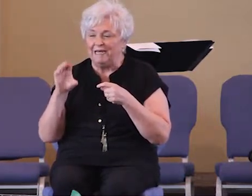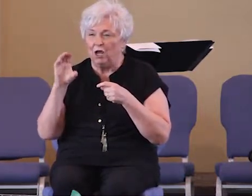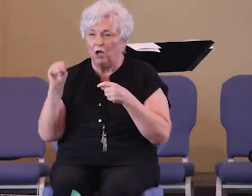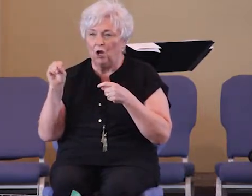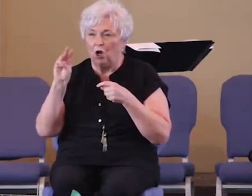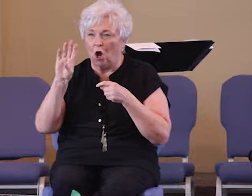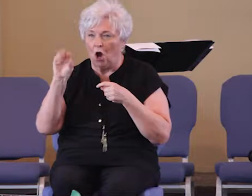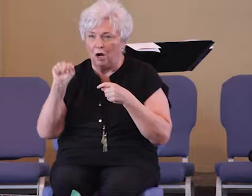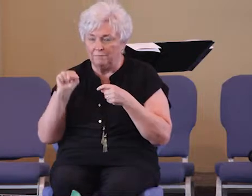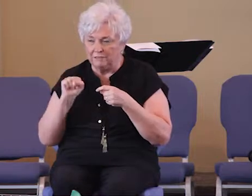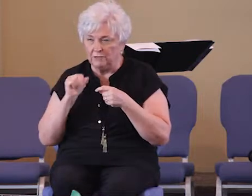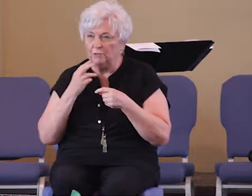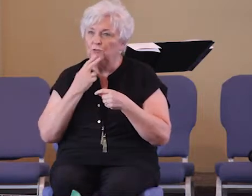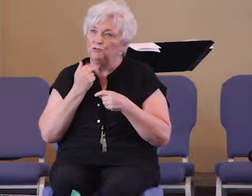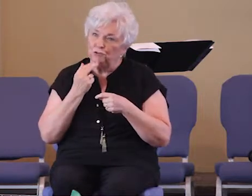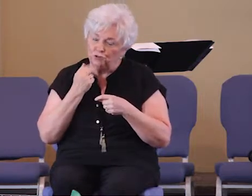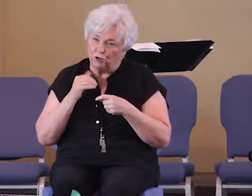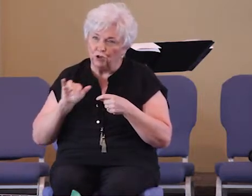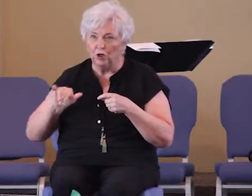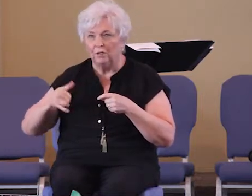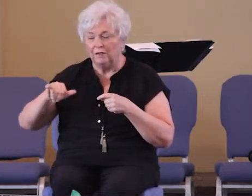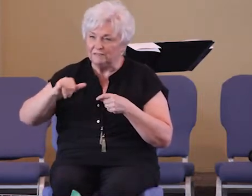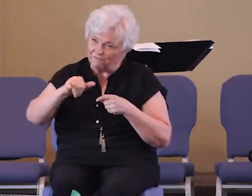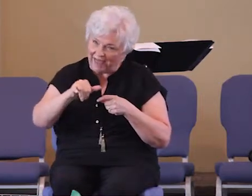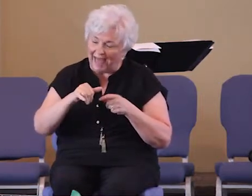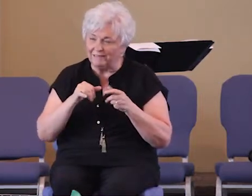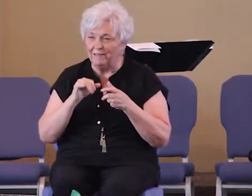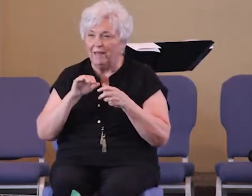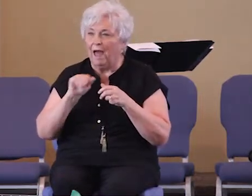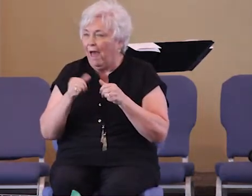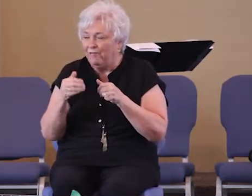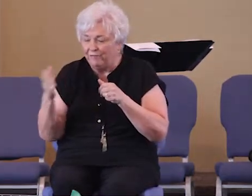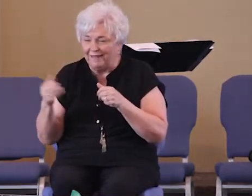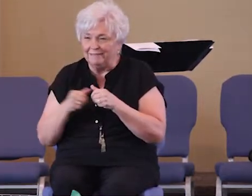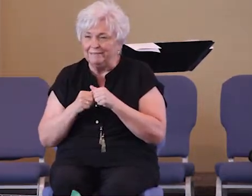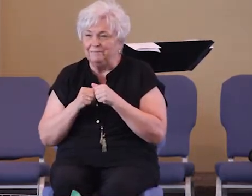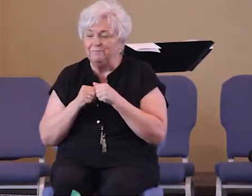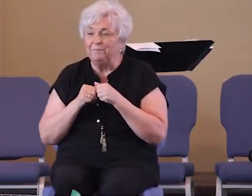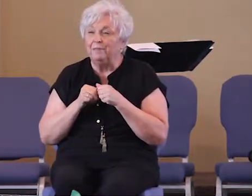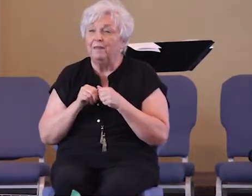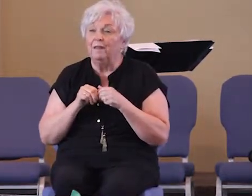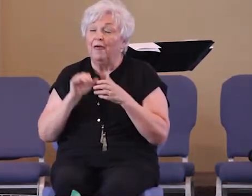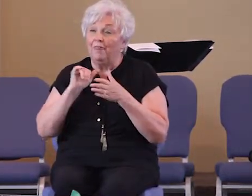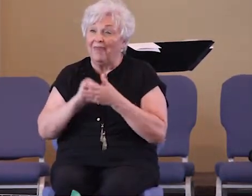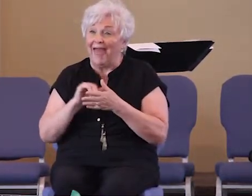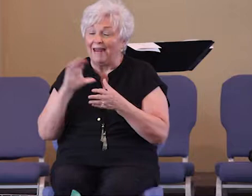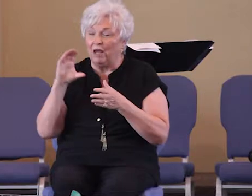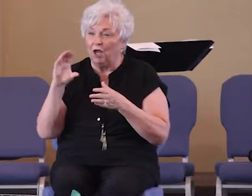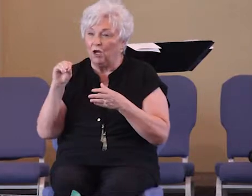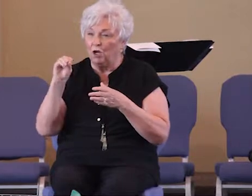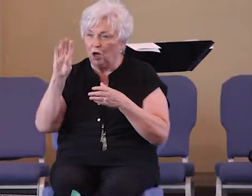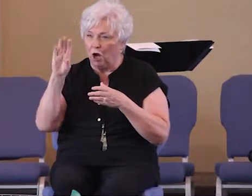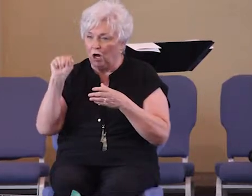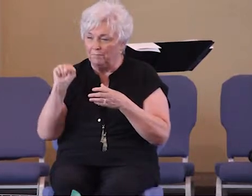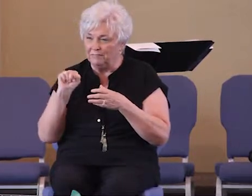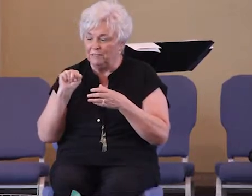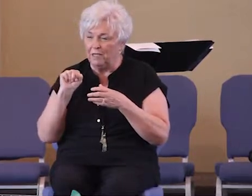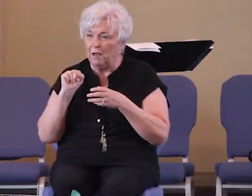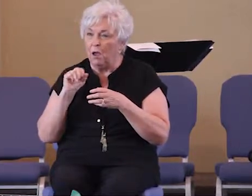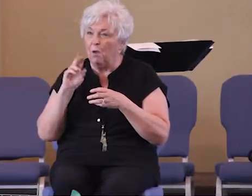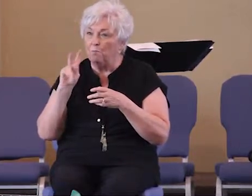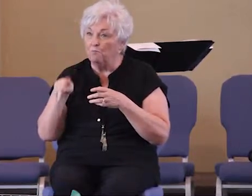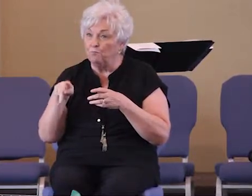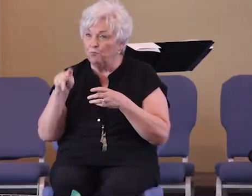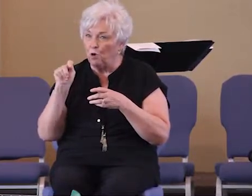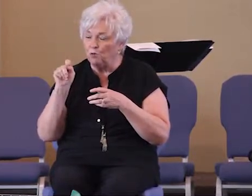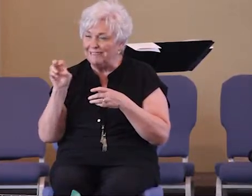there's fat, there's other things, but you know that carbs, protein, and fat are the main things we're